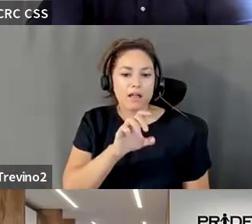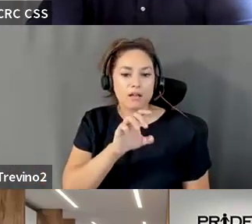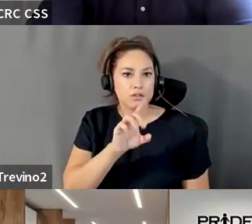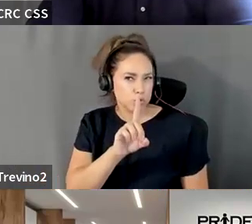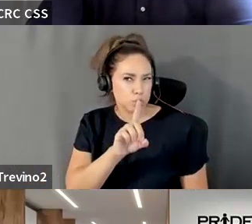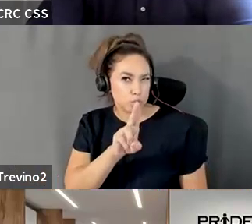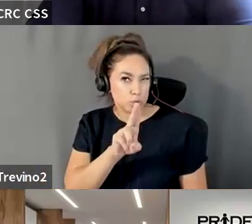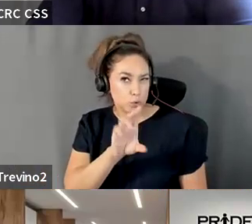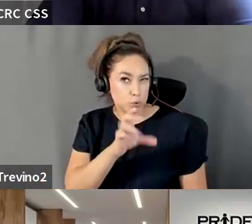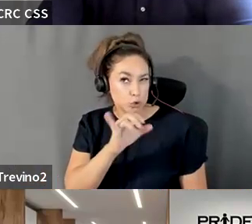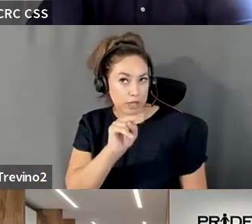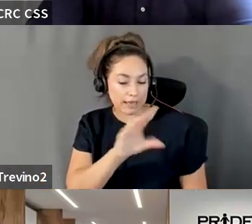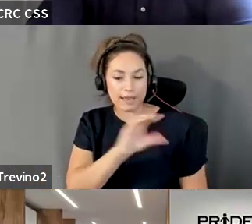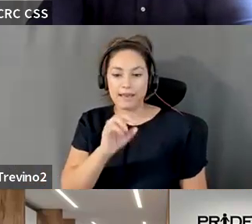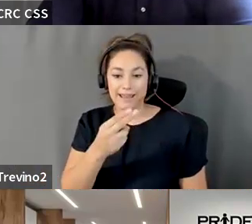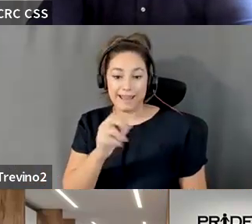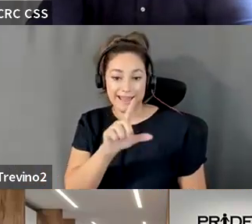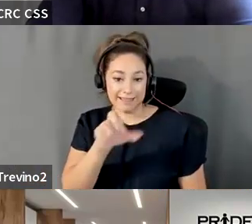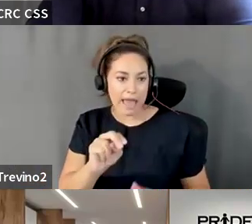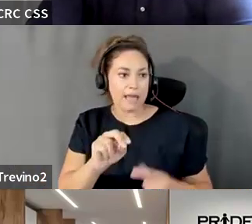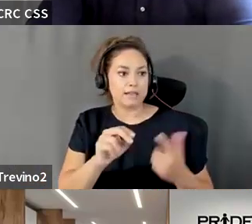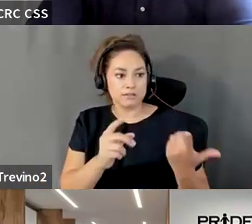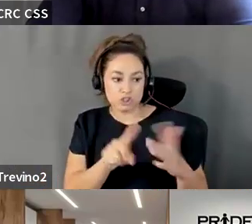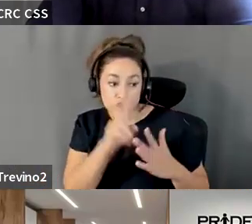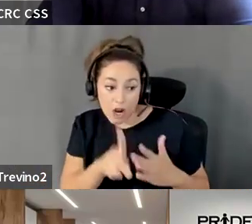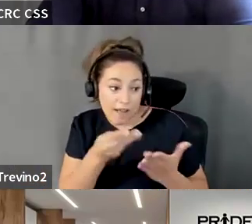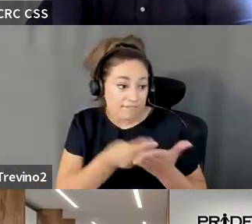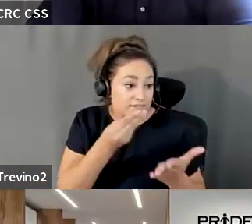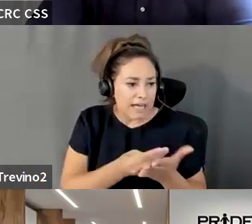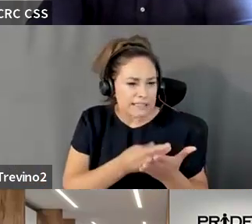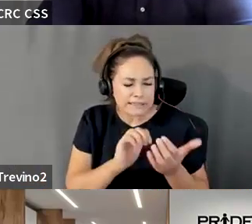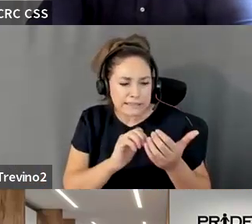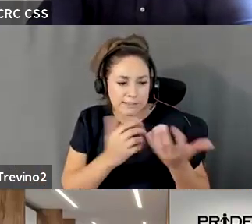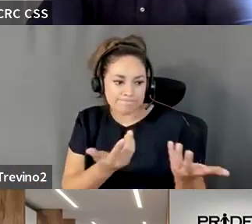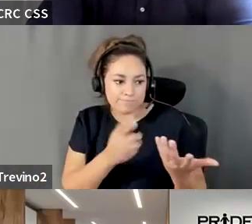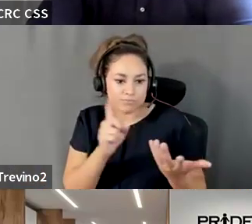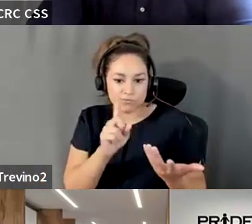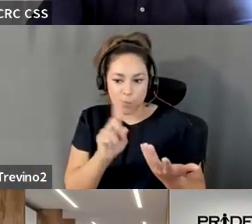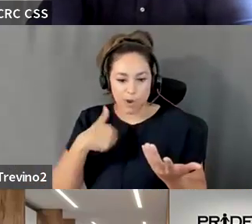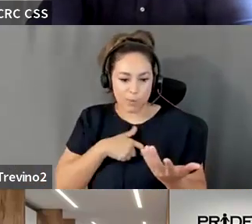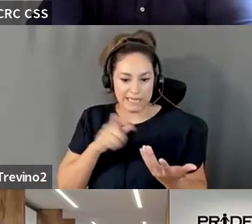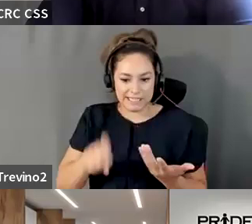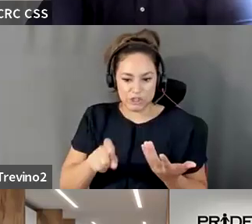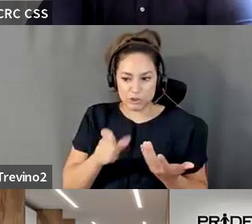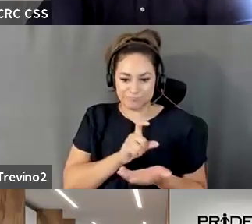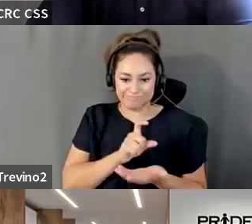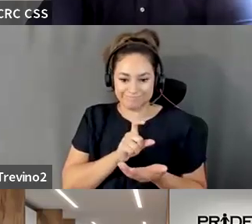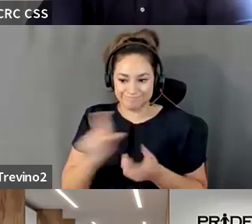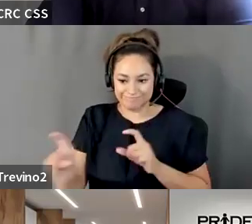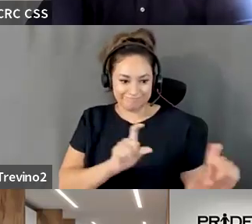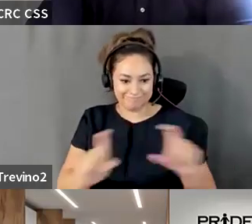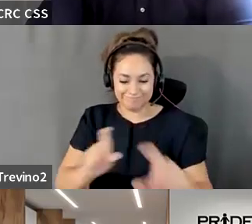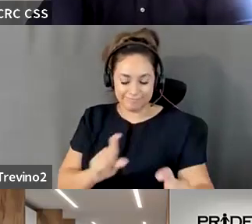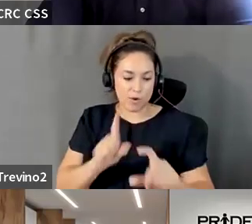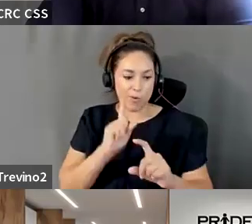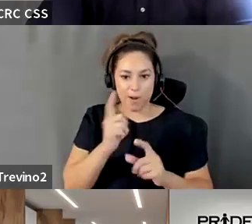about what are some of the places where startup funds might be helpful. What are some of our, service areas there as well.